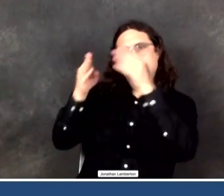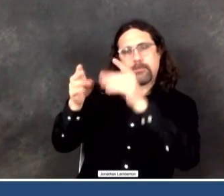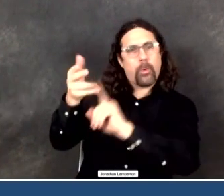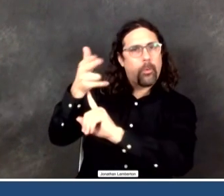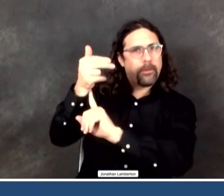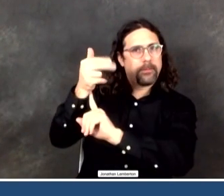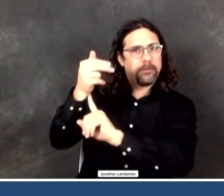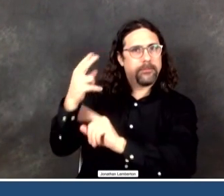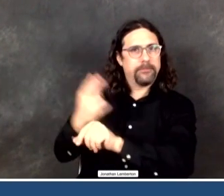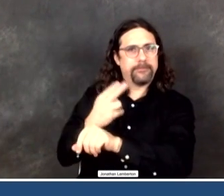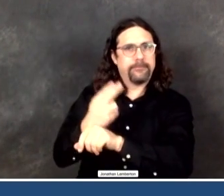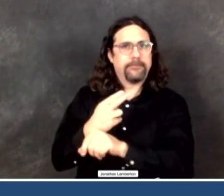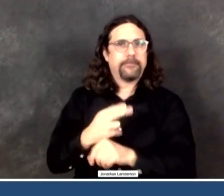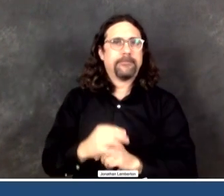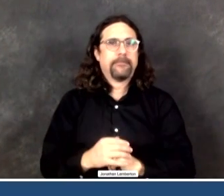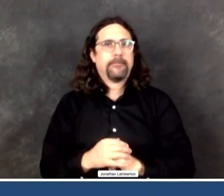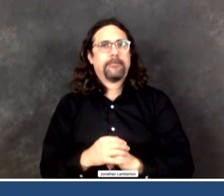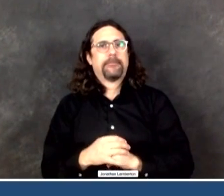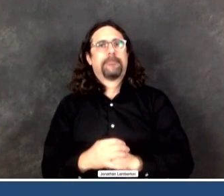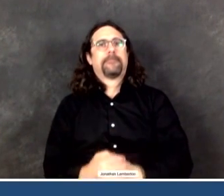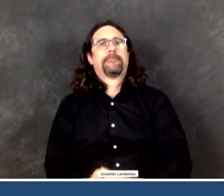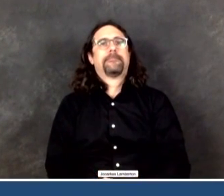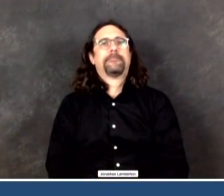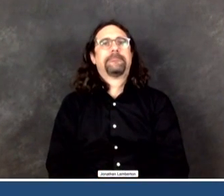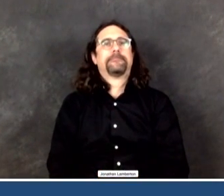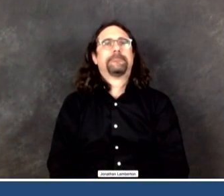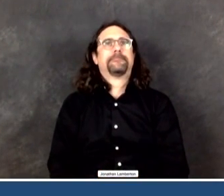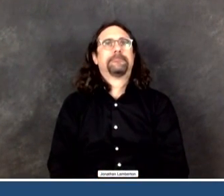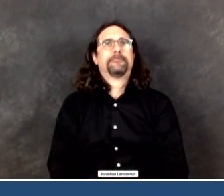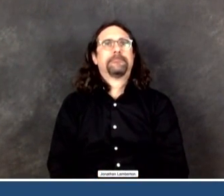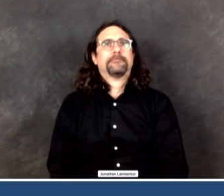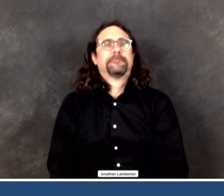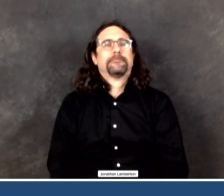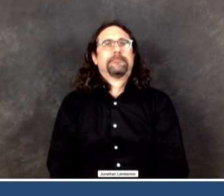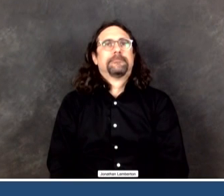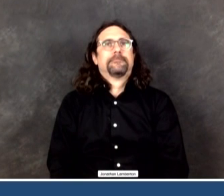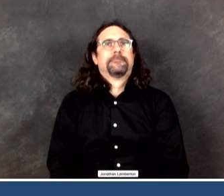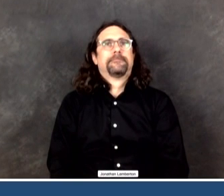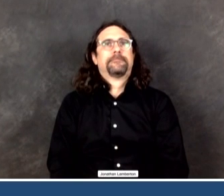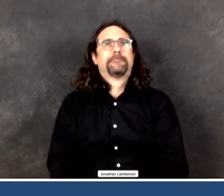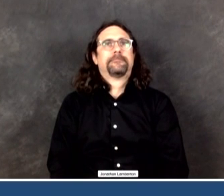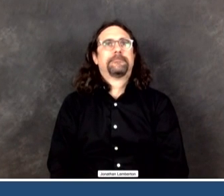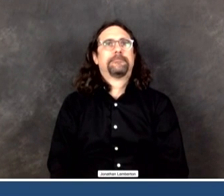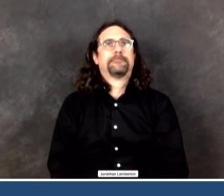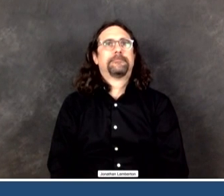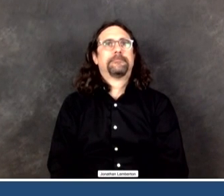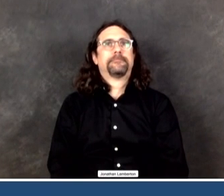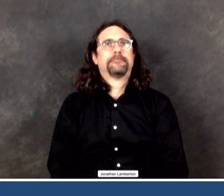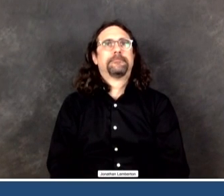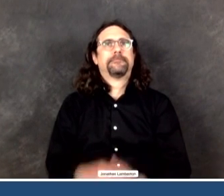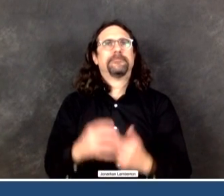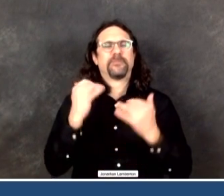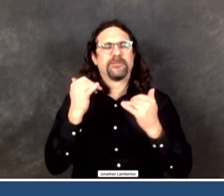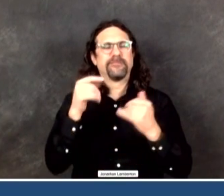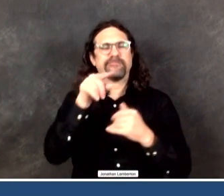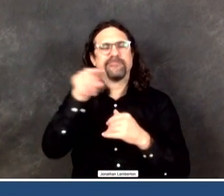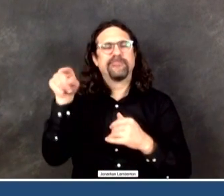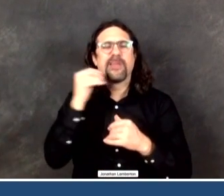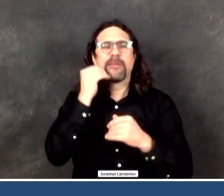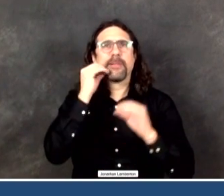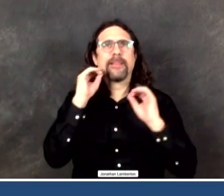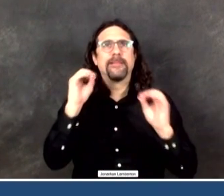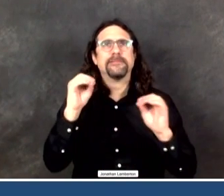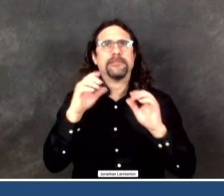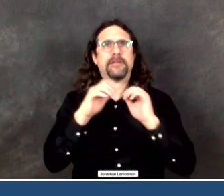hotels will include seniors, will include, of course, anyone with symptoms of